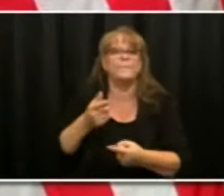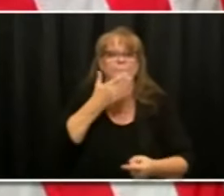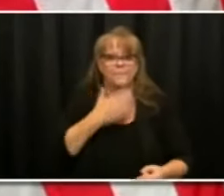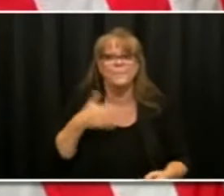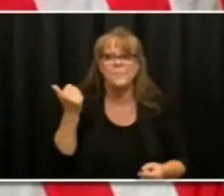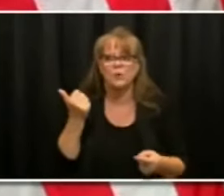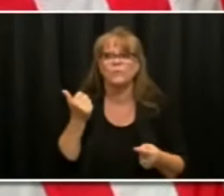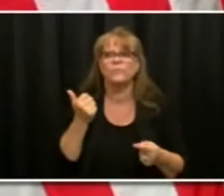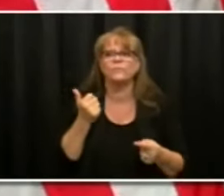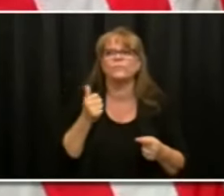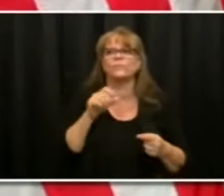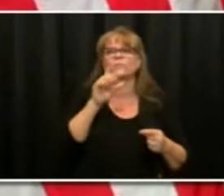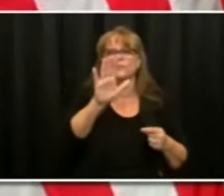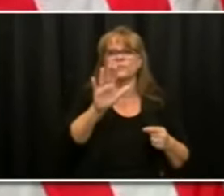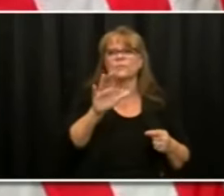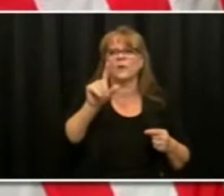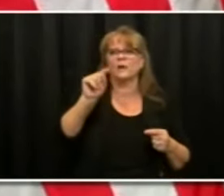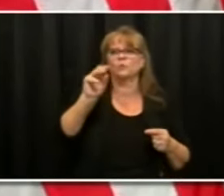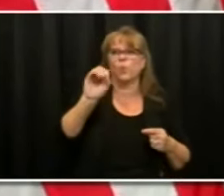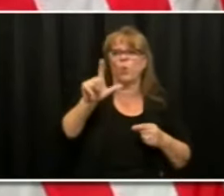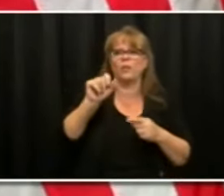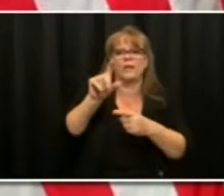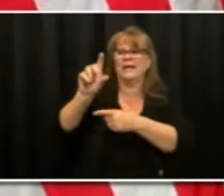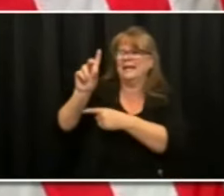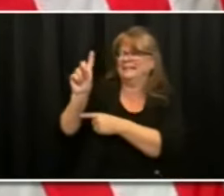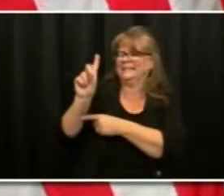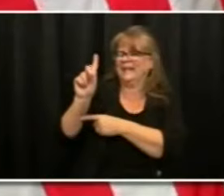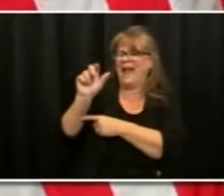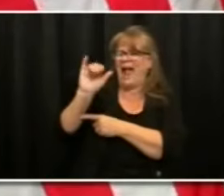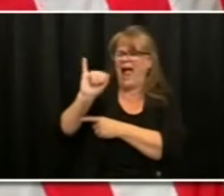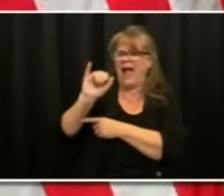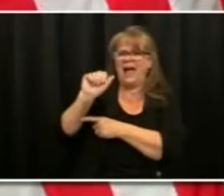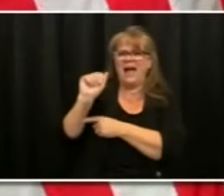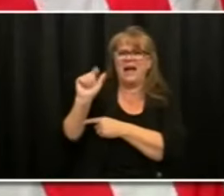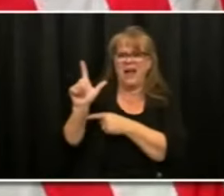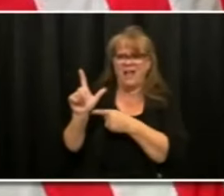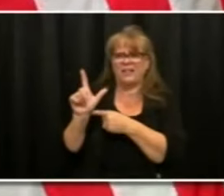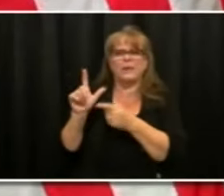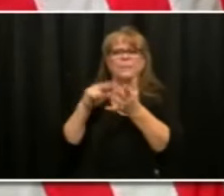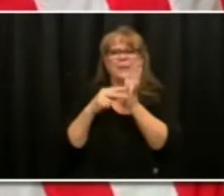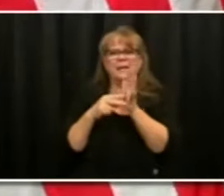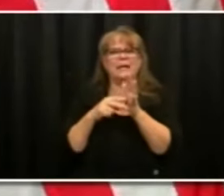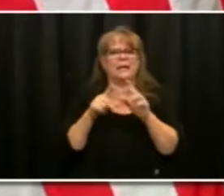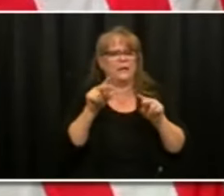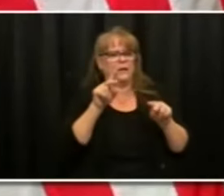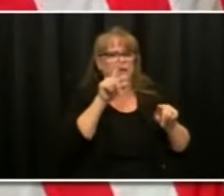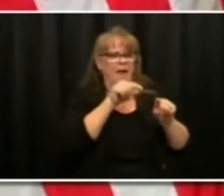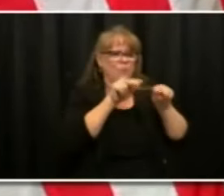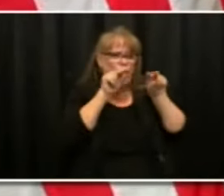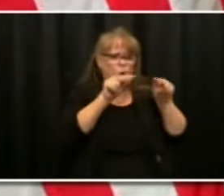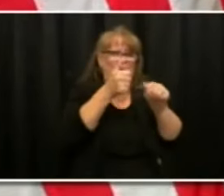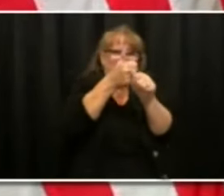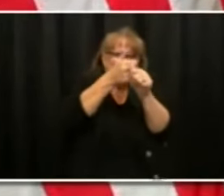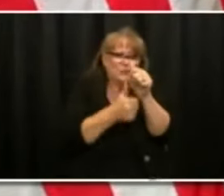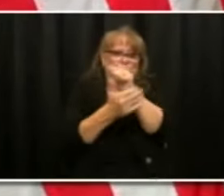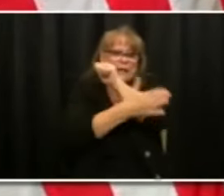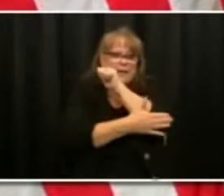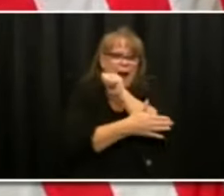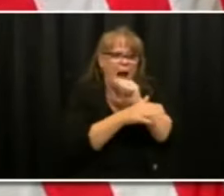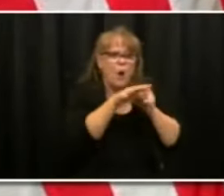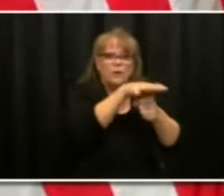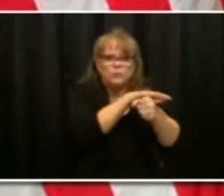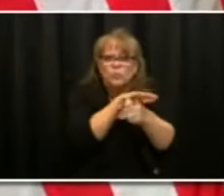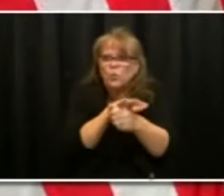at the situation of the virus in each county and helps empower city councils and commissioners for a